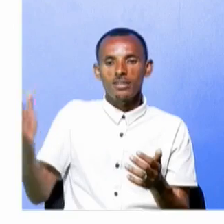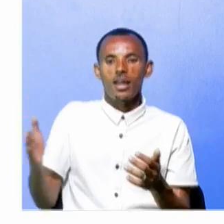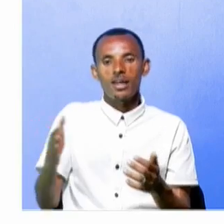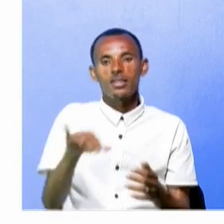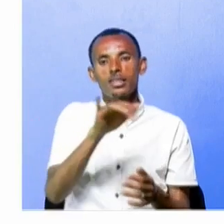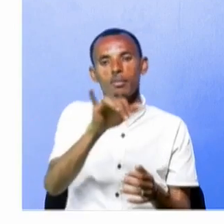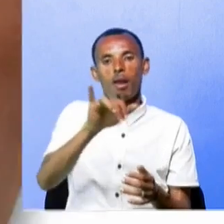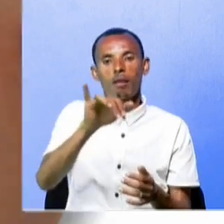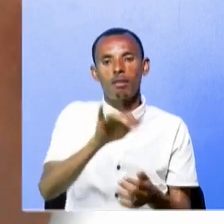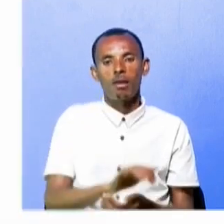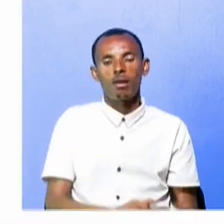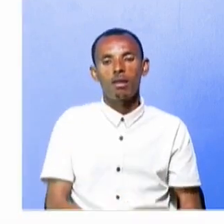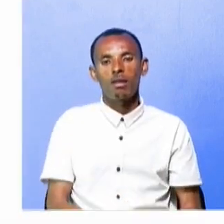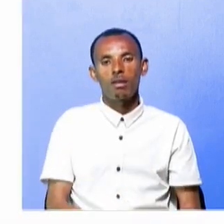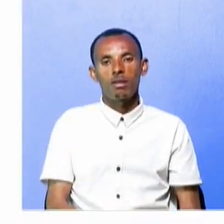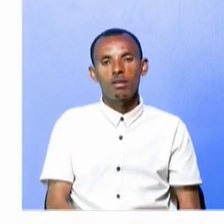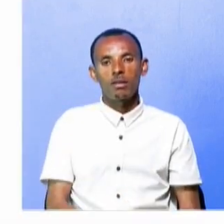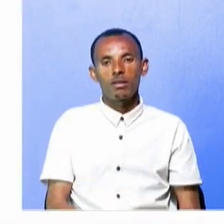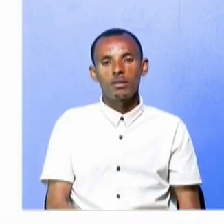similarity.